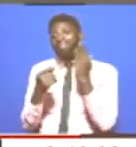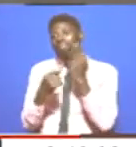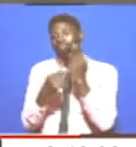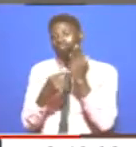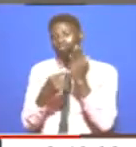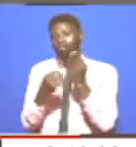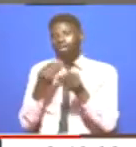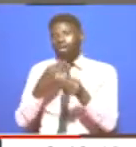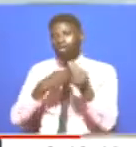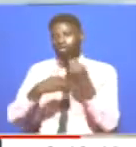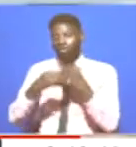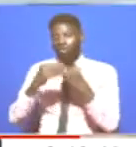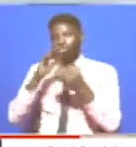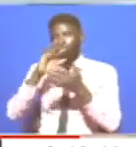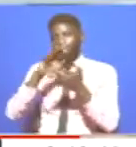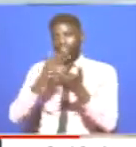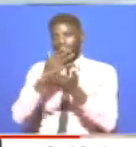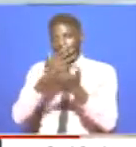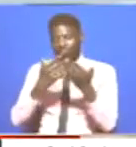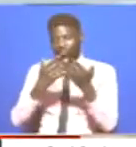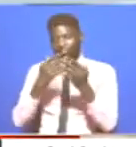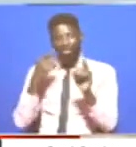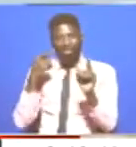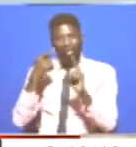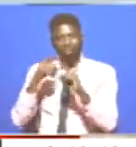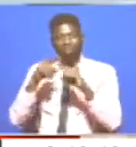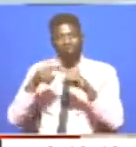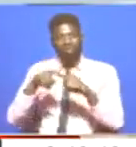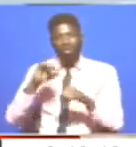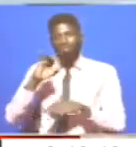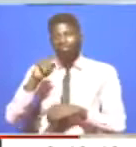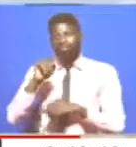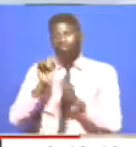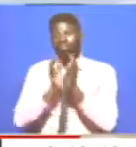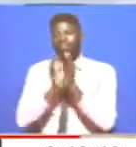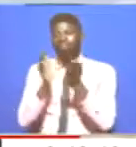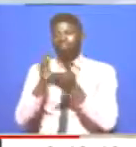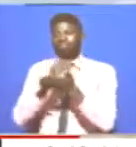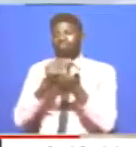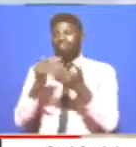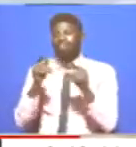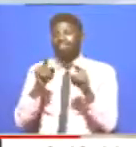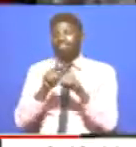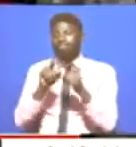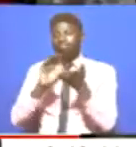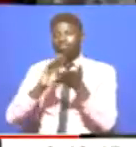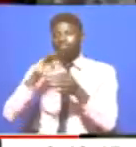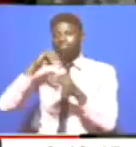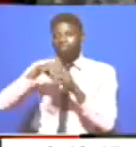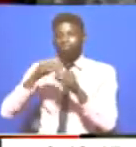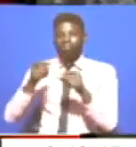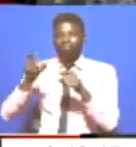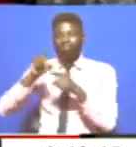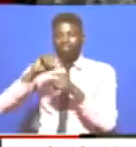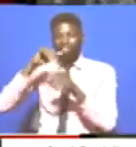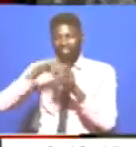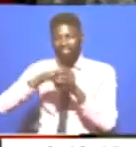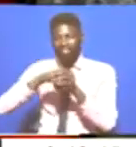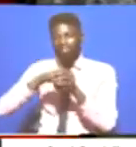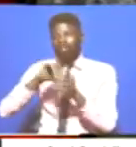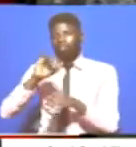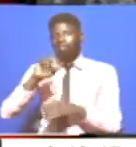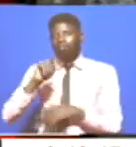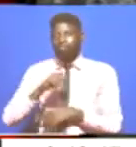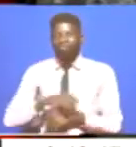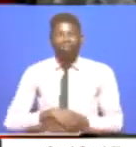seeks to deepen the use of ICT services in the public sector and increase investments in the industry. Just as we are seeing